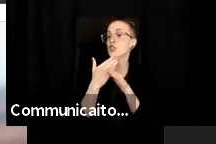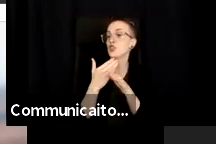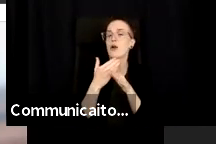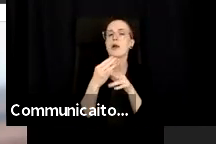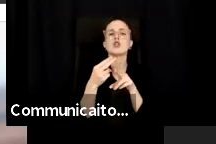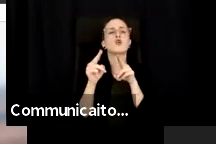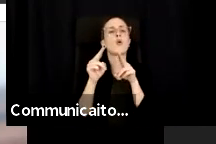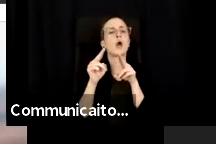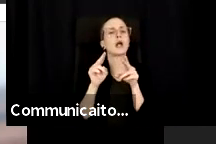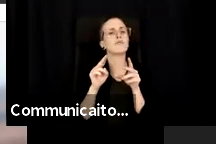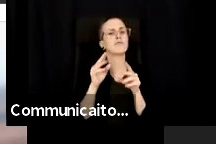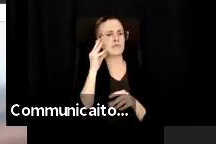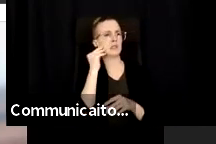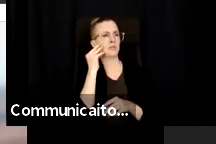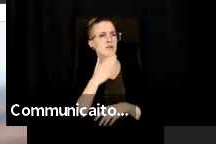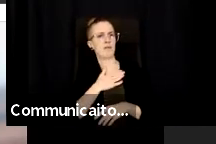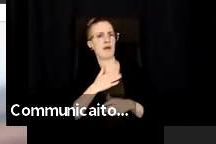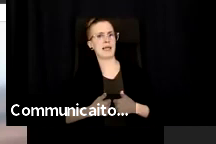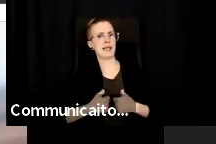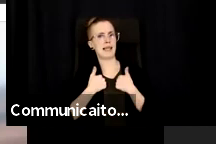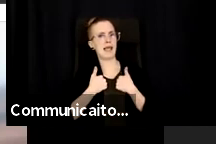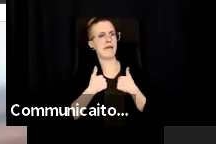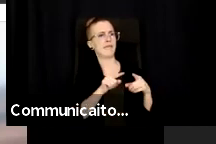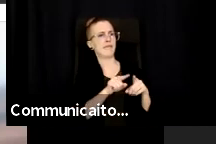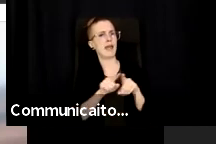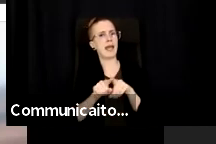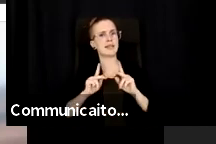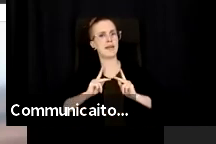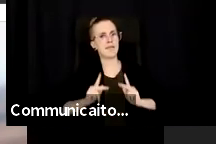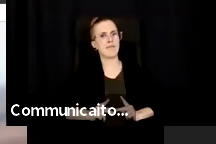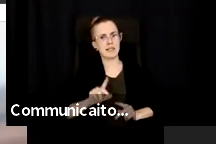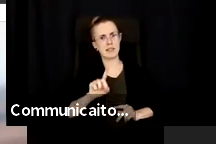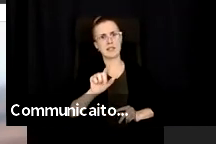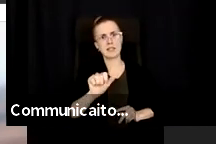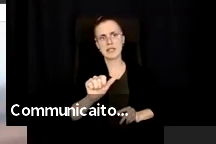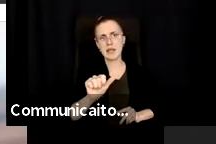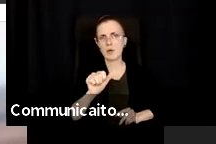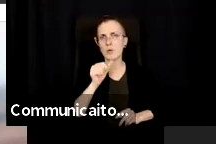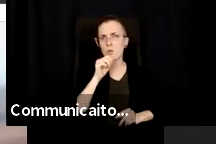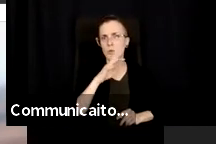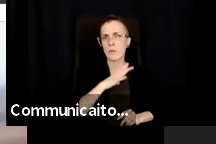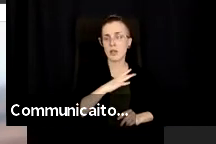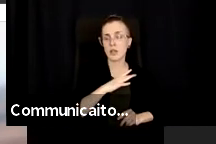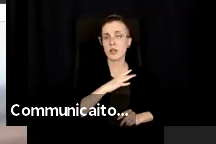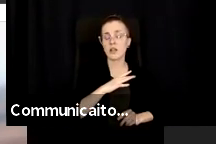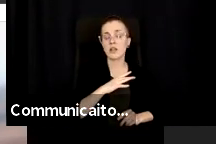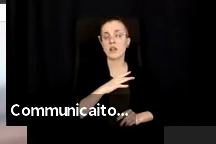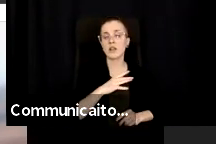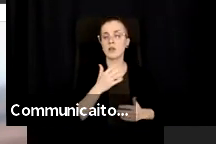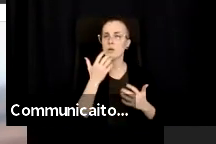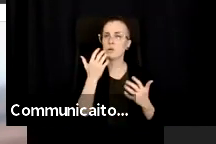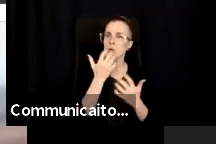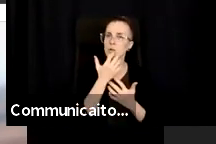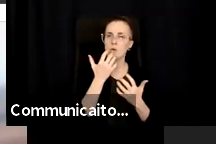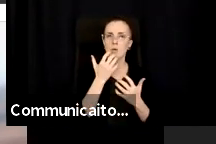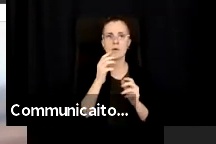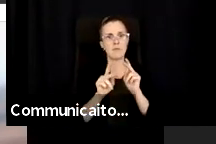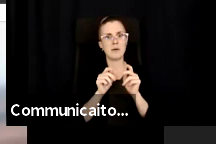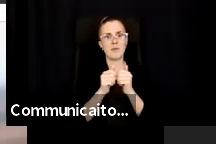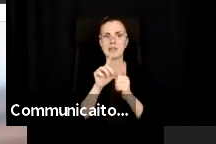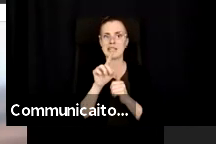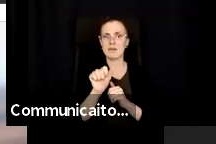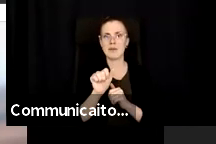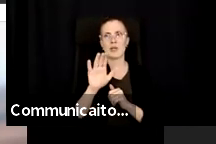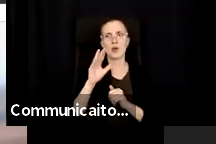as a physically disabled woman. Our experiences as disabled people vary. To those of us